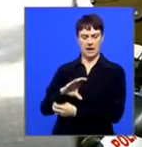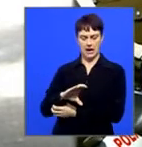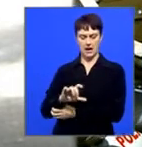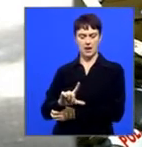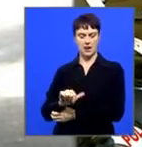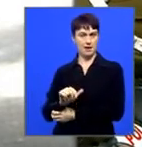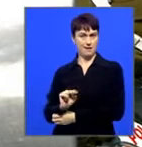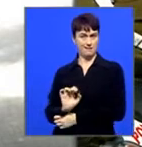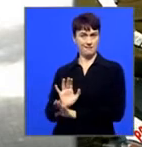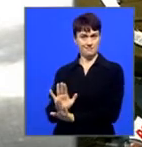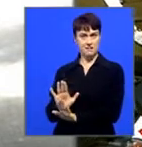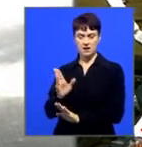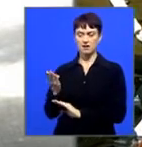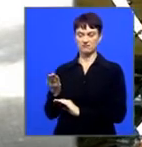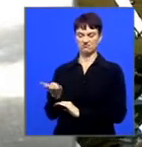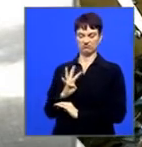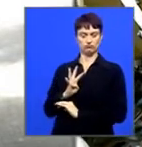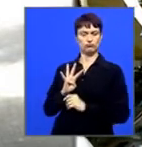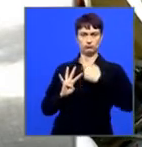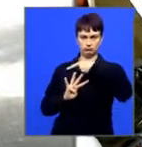for the viewing of the public.